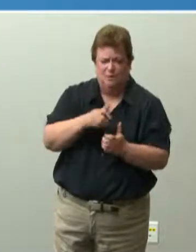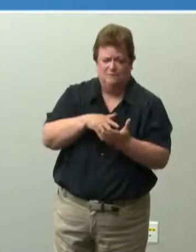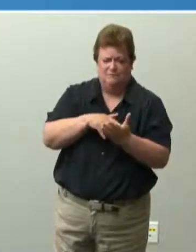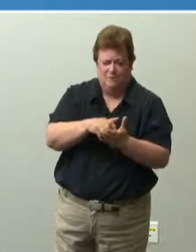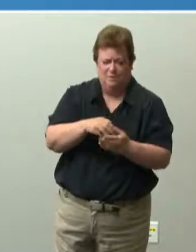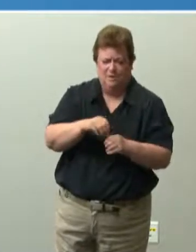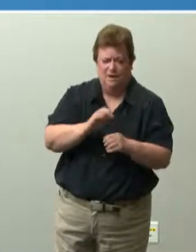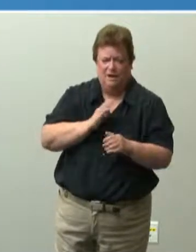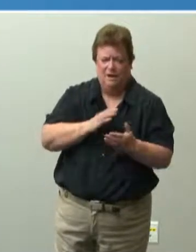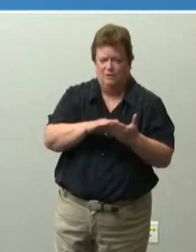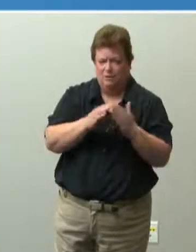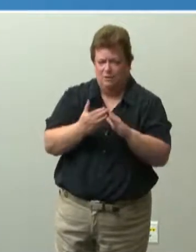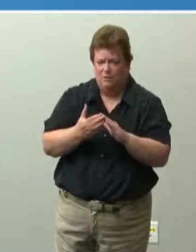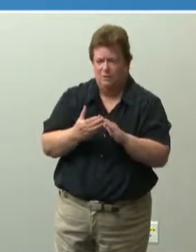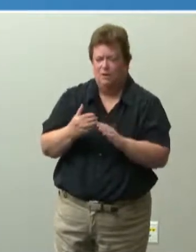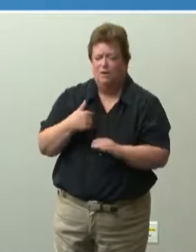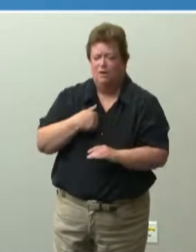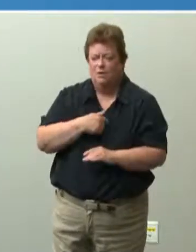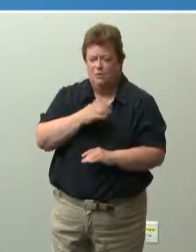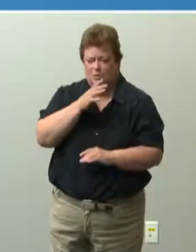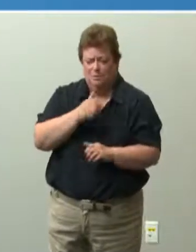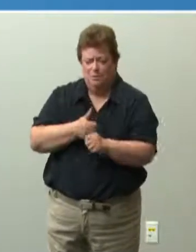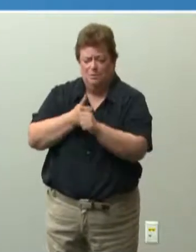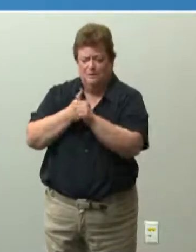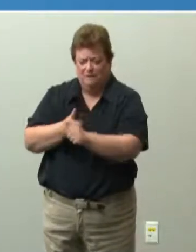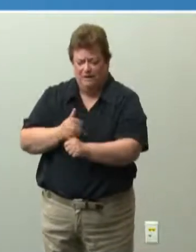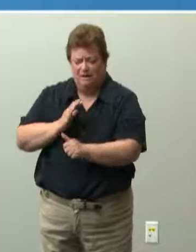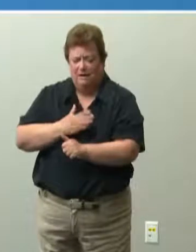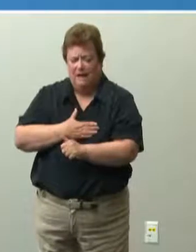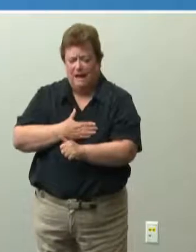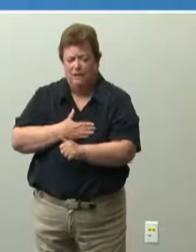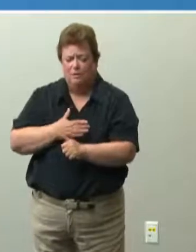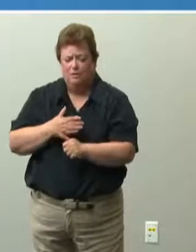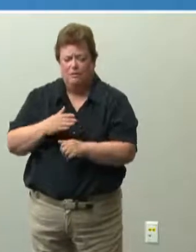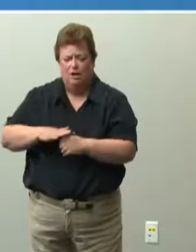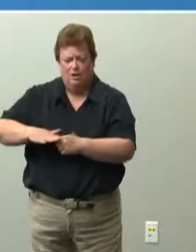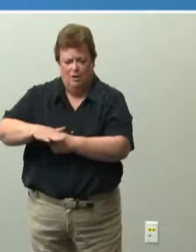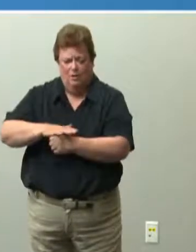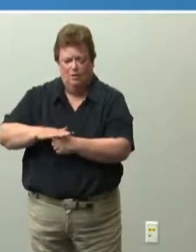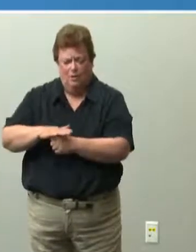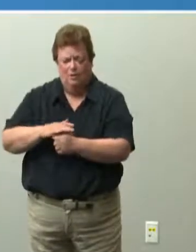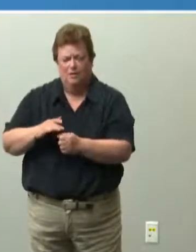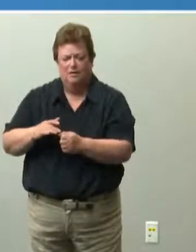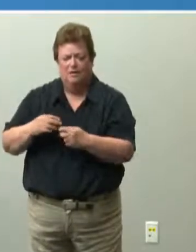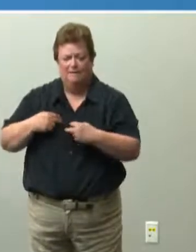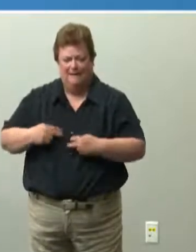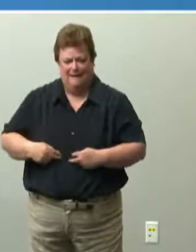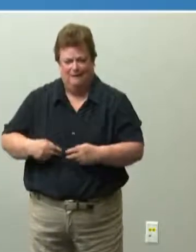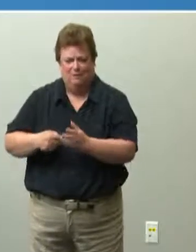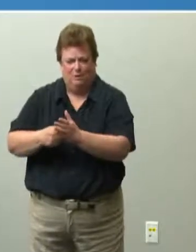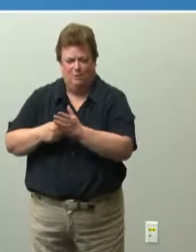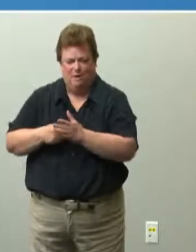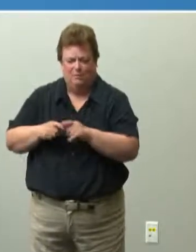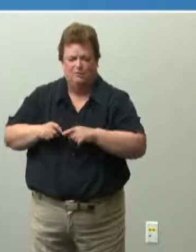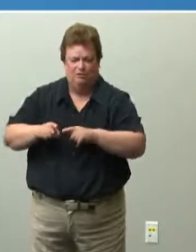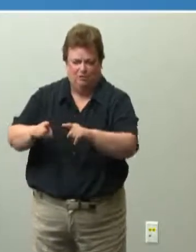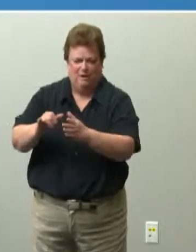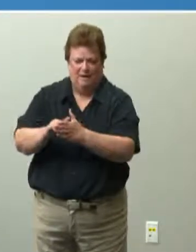community. And we will be following our local health measures during the event. Thank you.